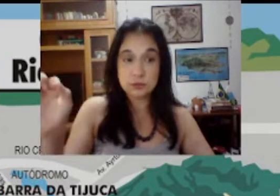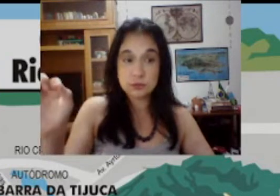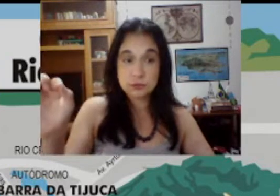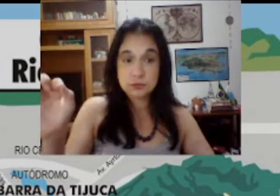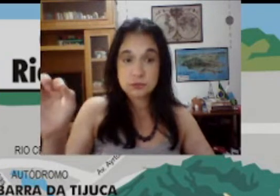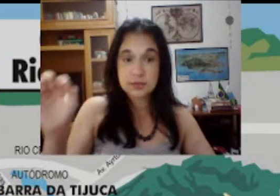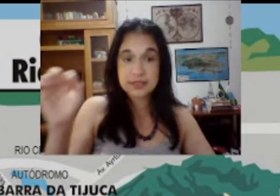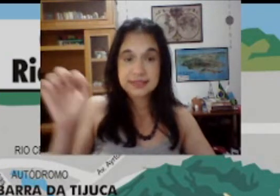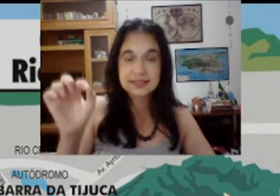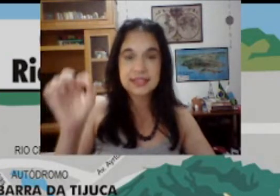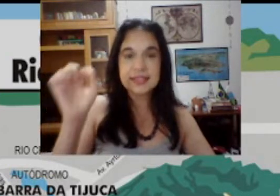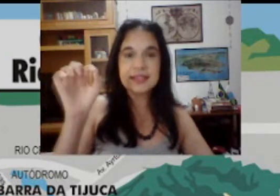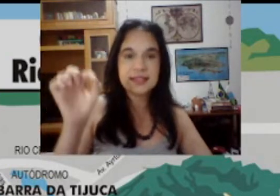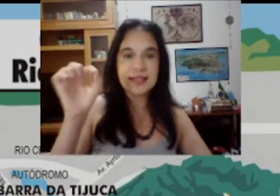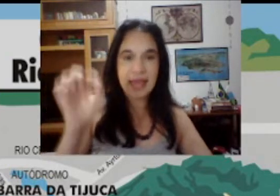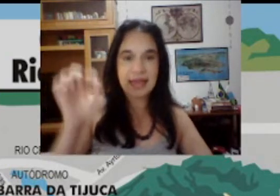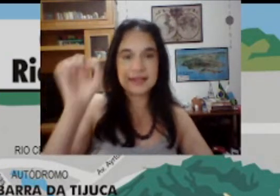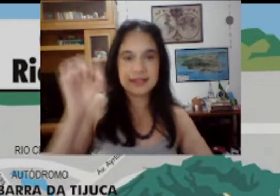Centro,